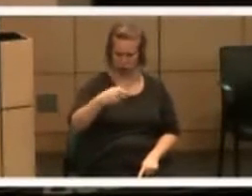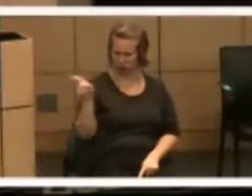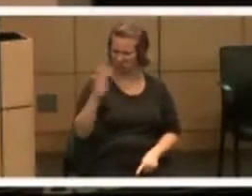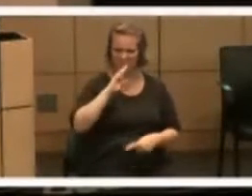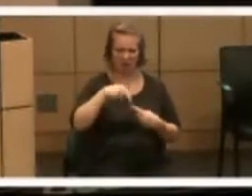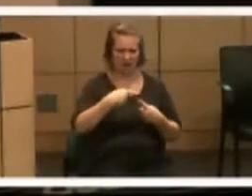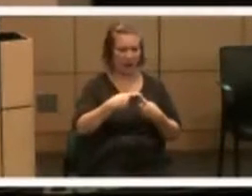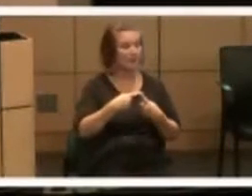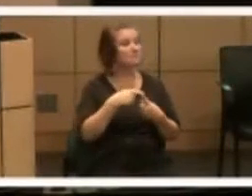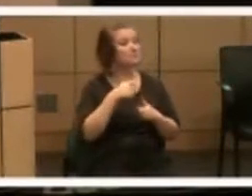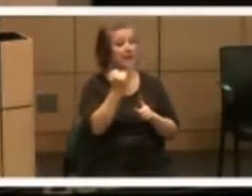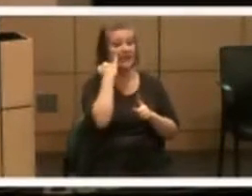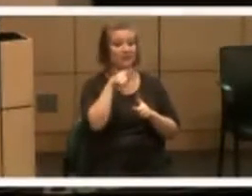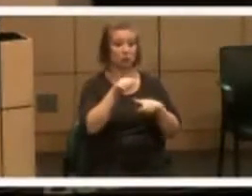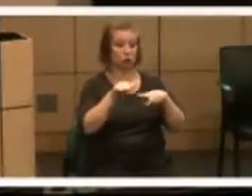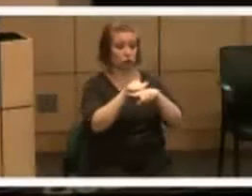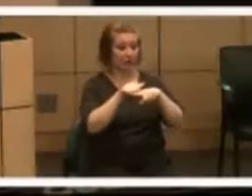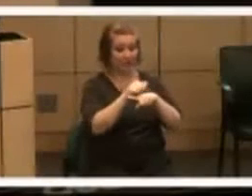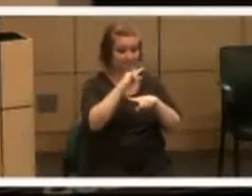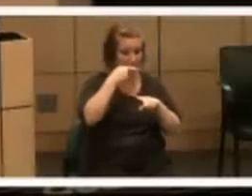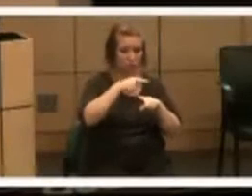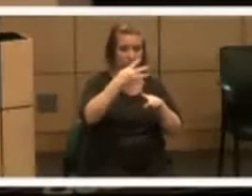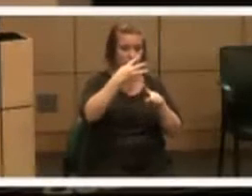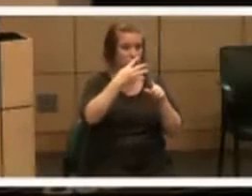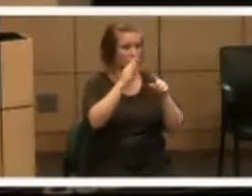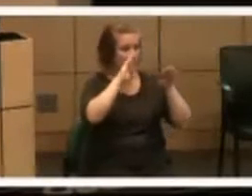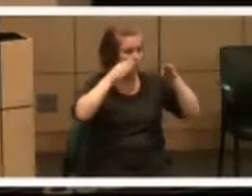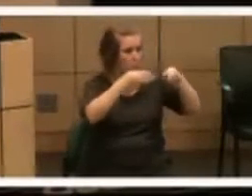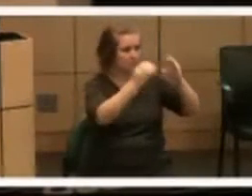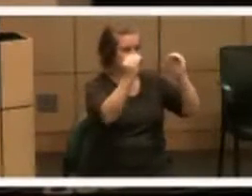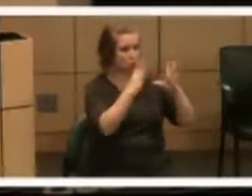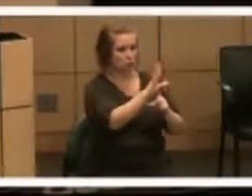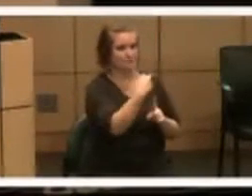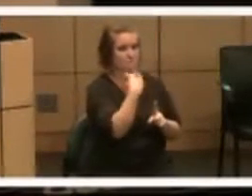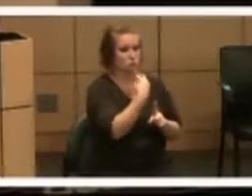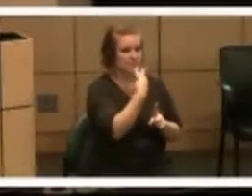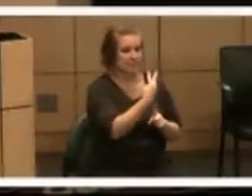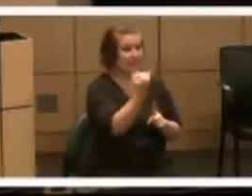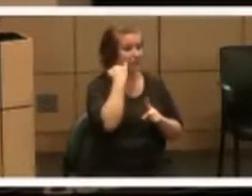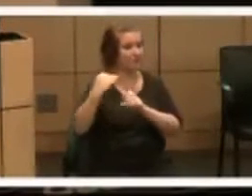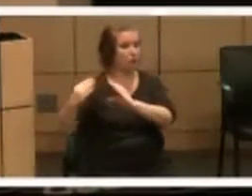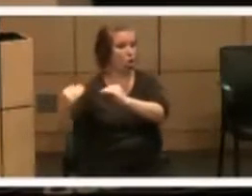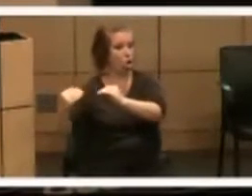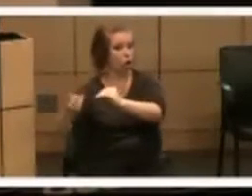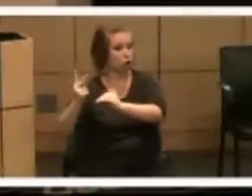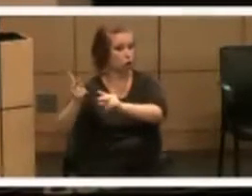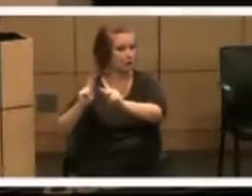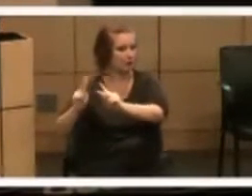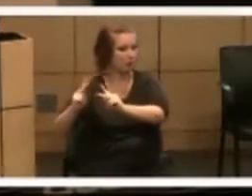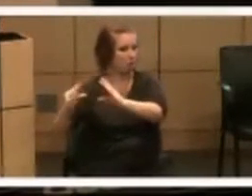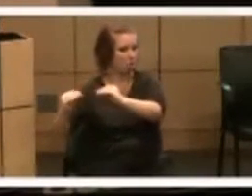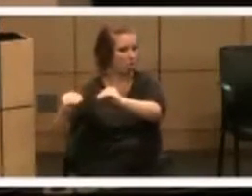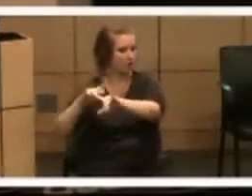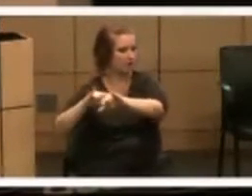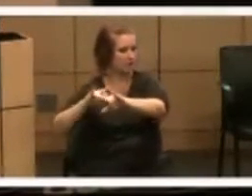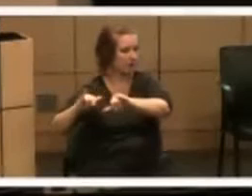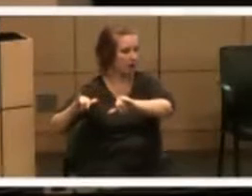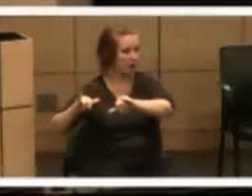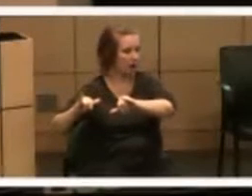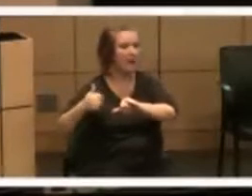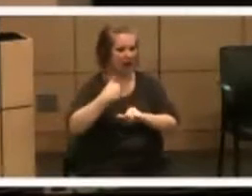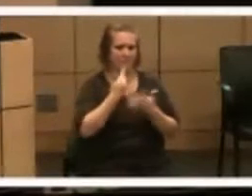the teacher's voice or whatever, does the two-talker background noise, so, you know, I've been in his classroom as kids are